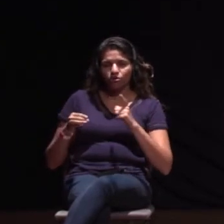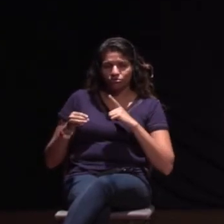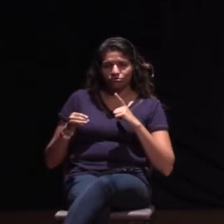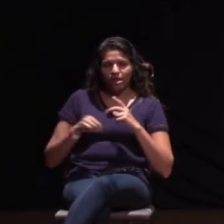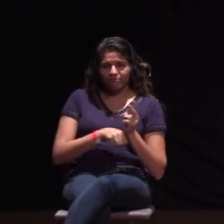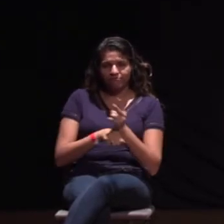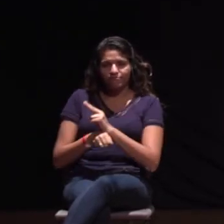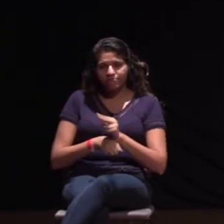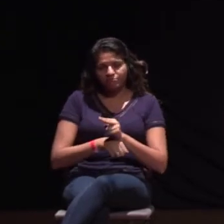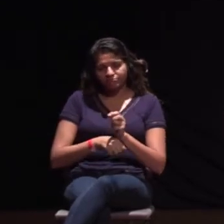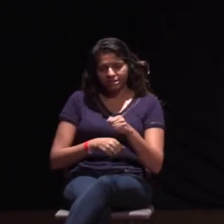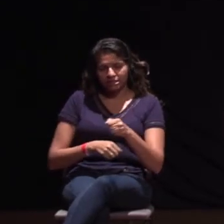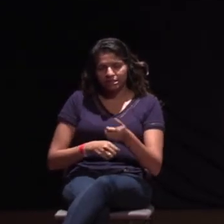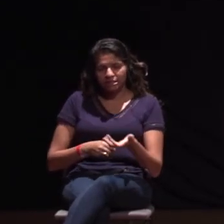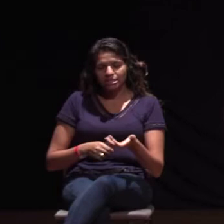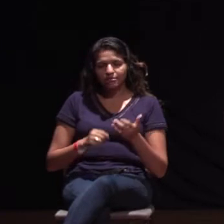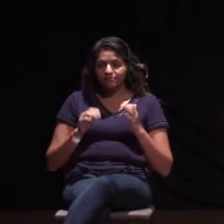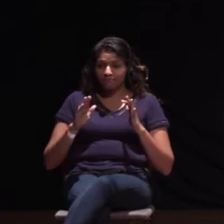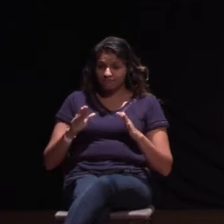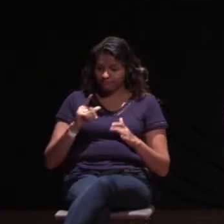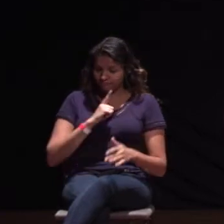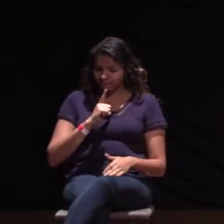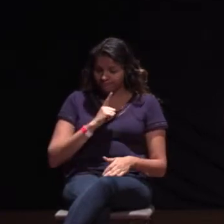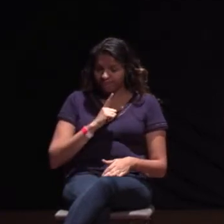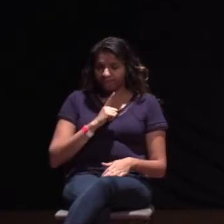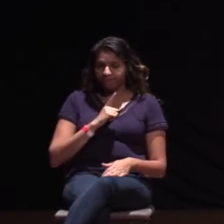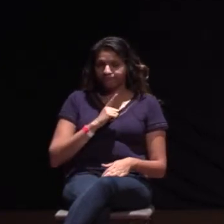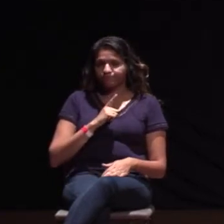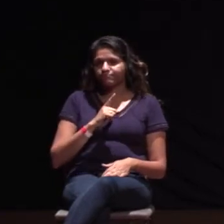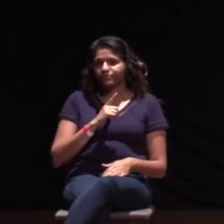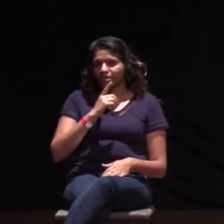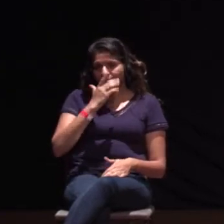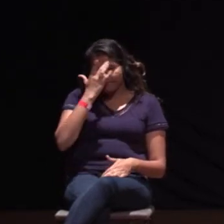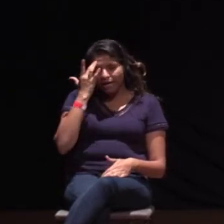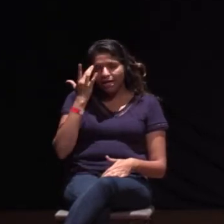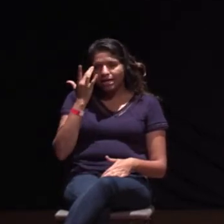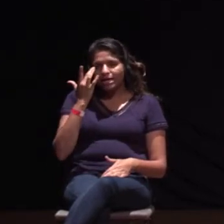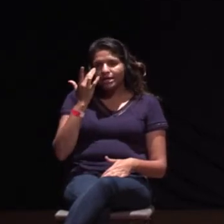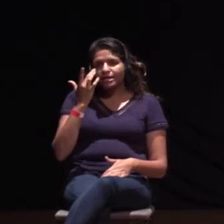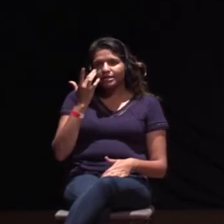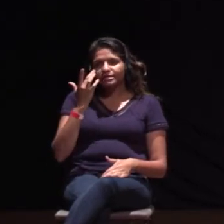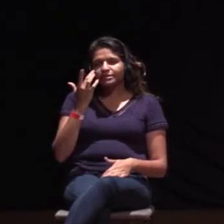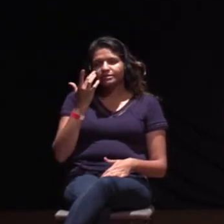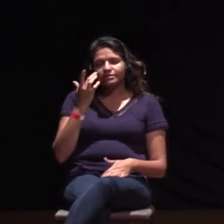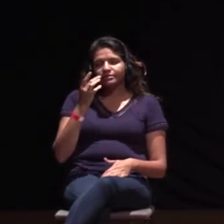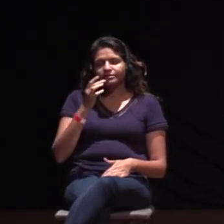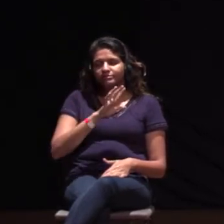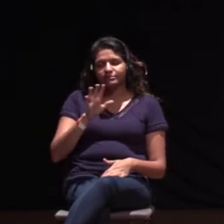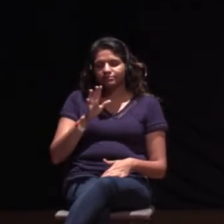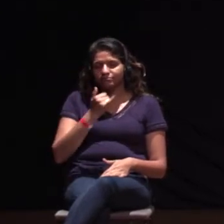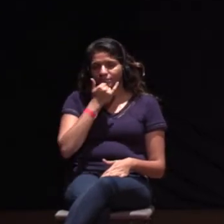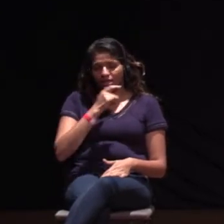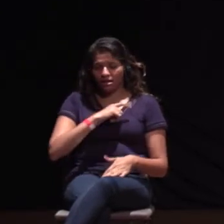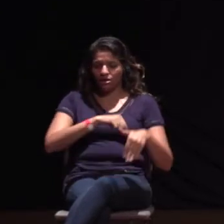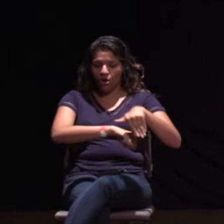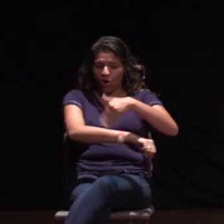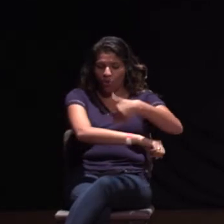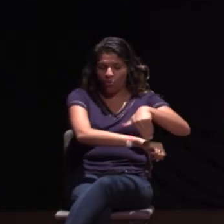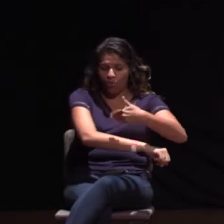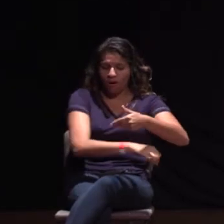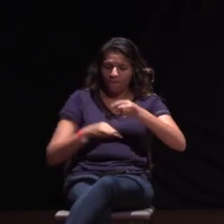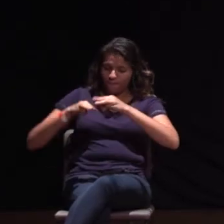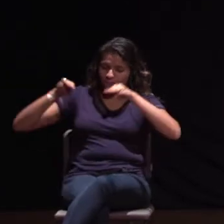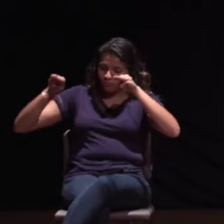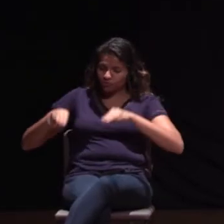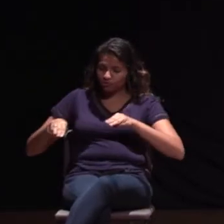flow between the street and the building itself that, to me, has always been a promise, and maybe it's not